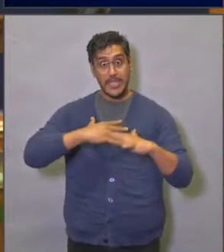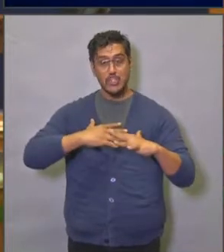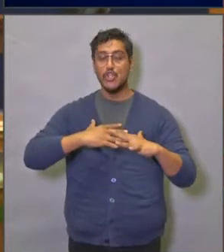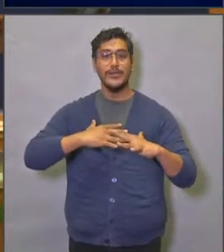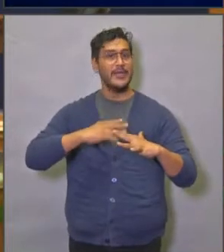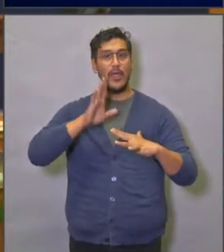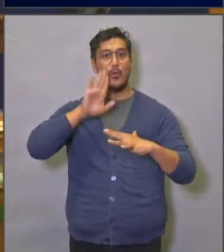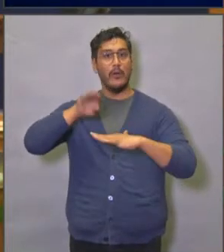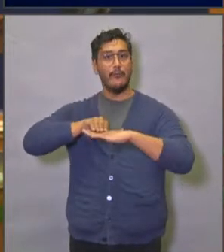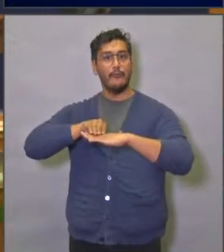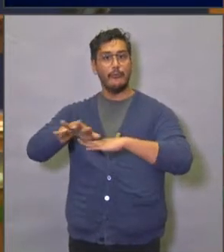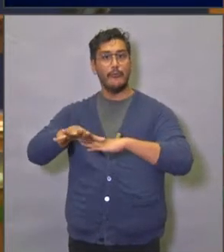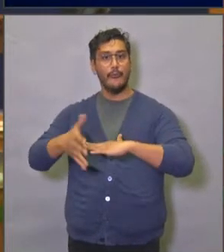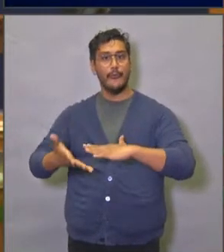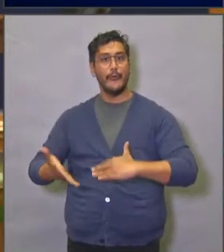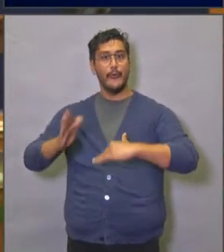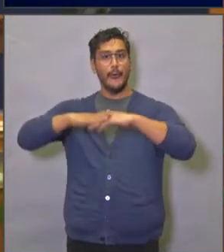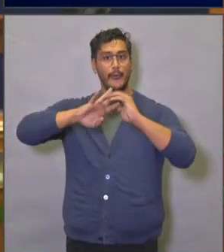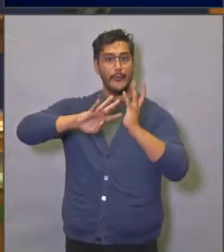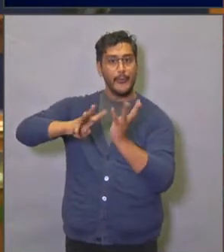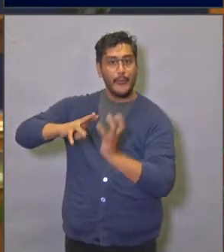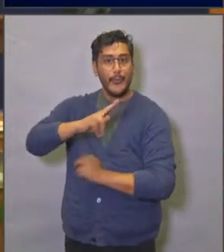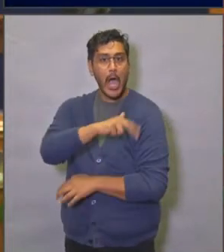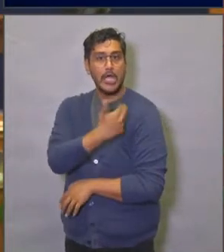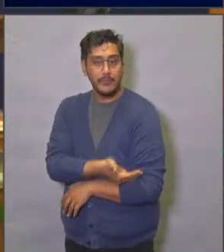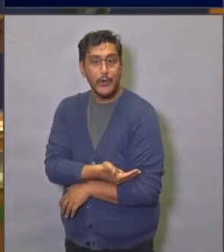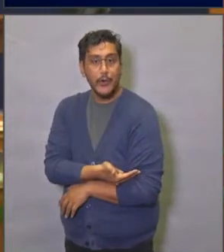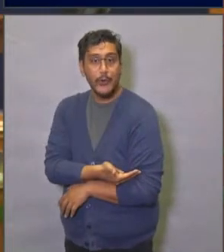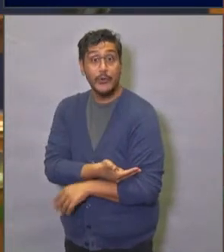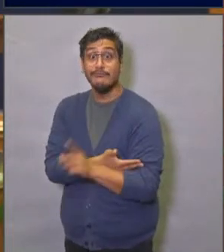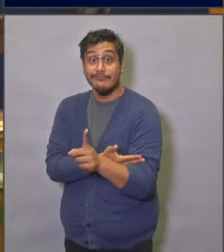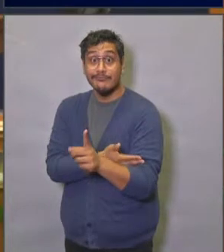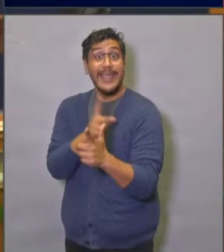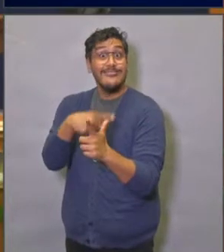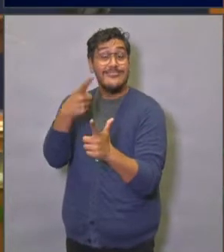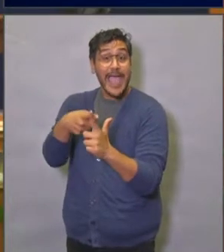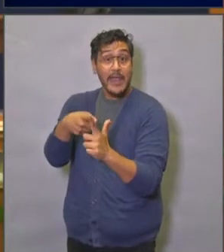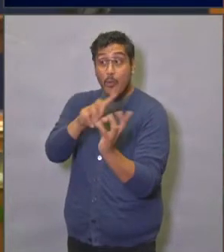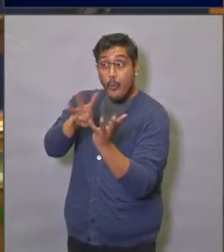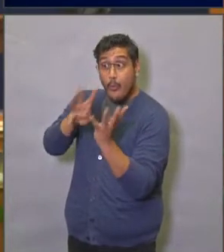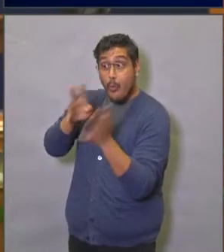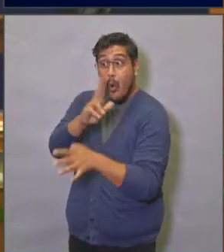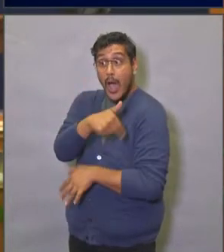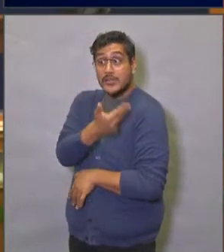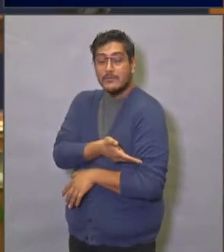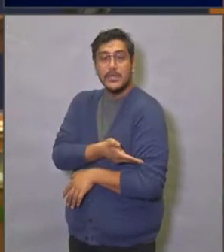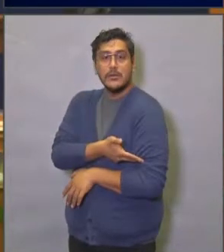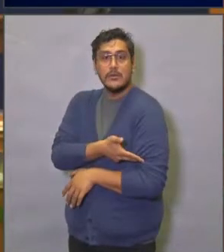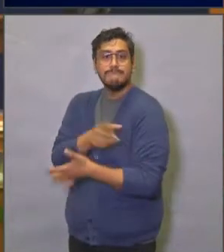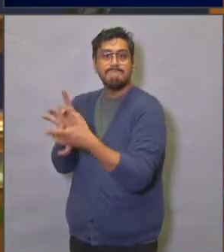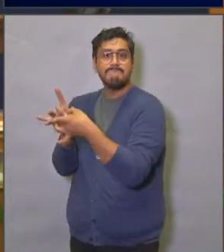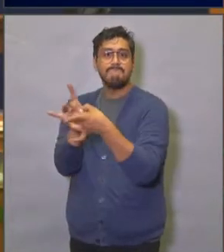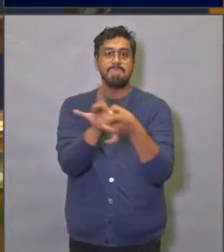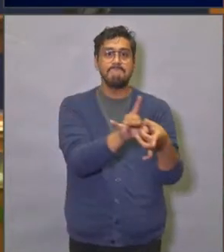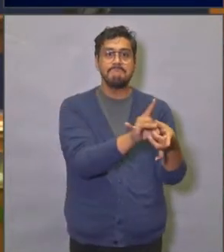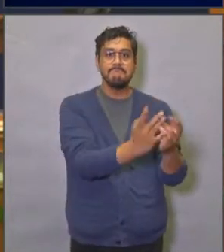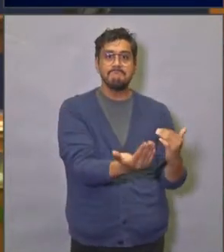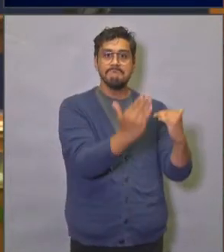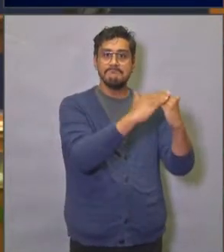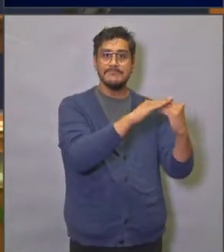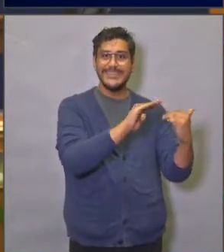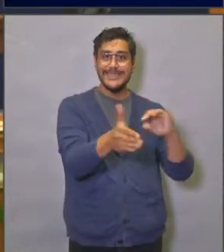in increases in hospitalizations, which then, as we saw, resulted in increases in deaths. So I think we aim to